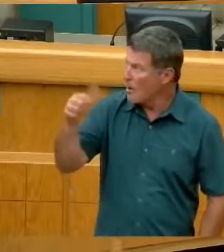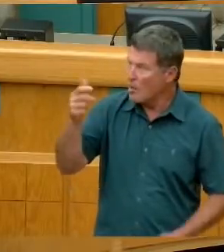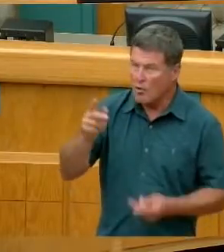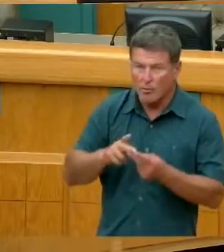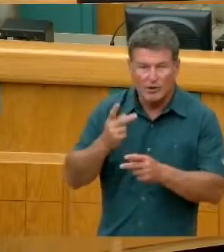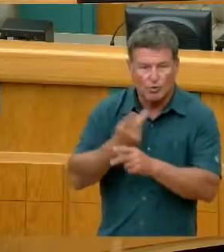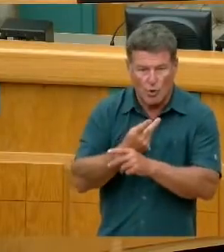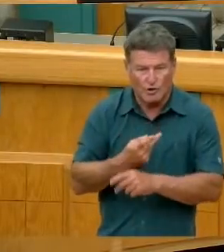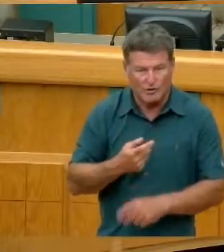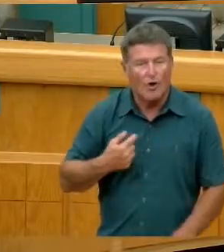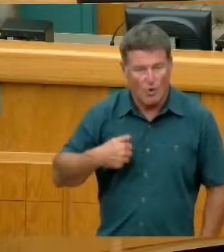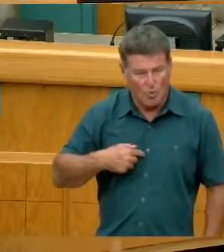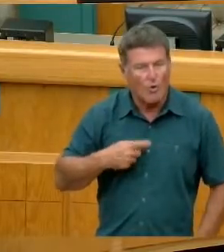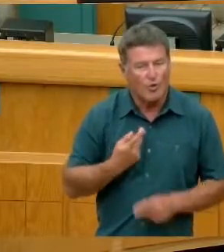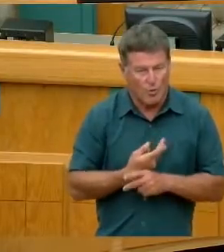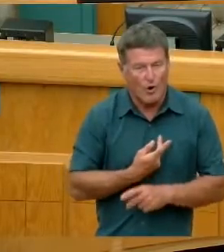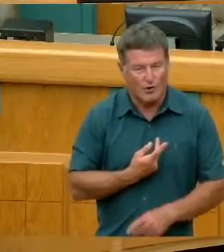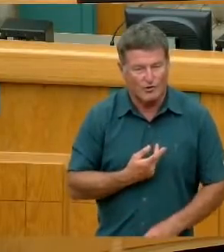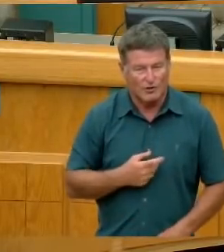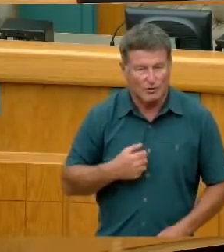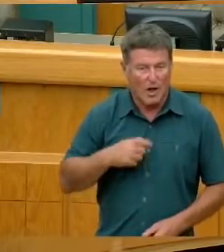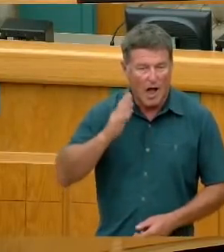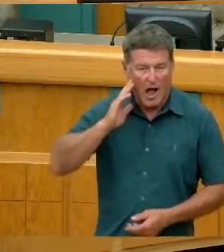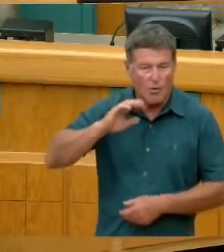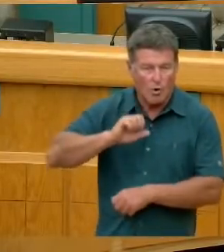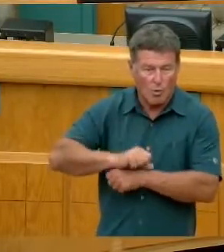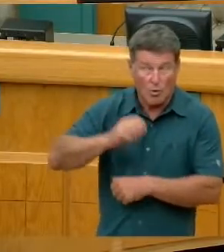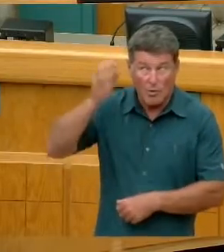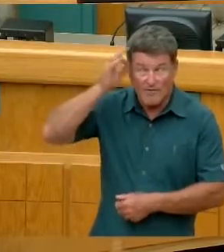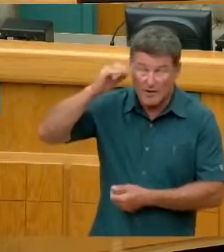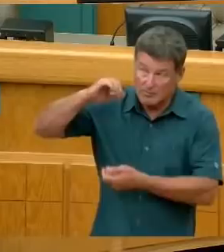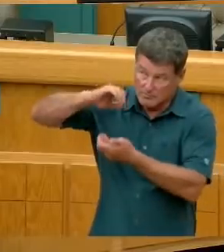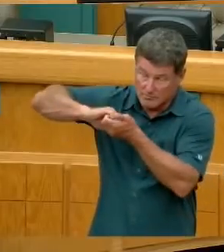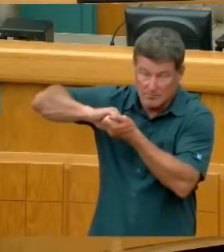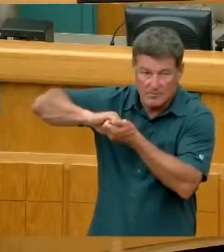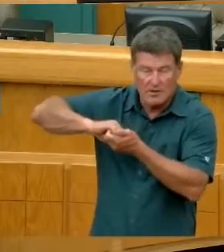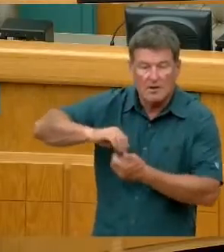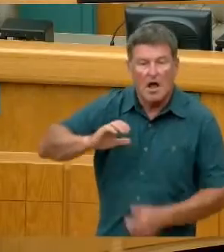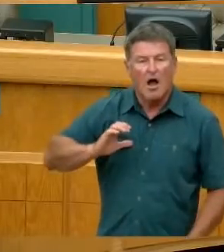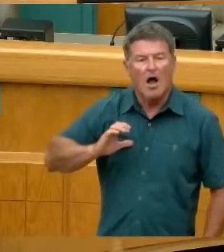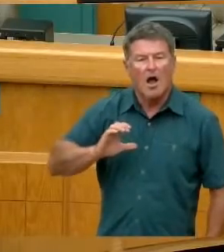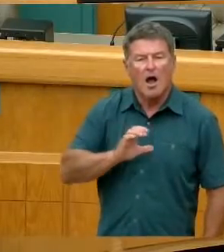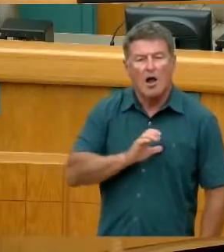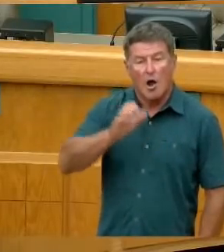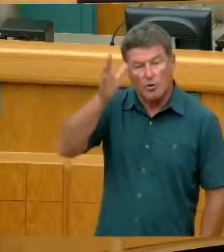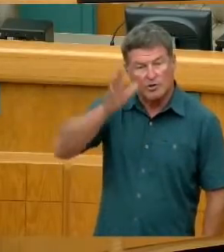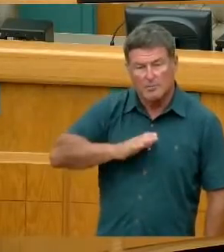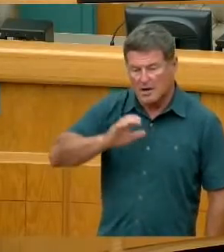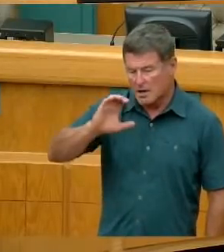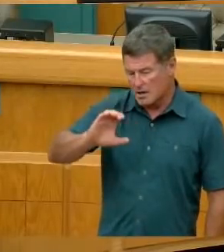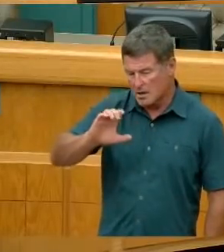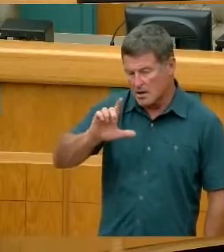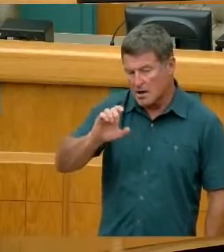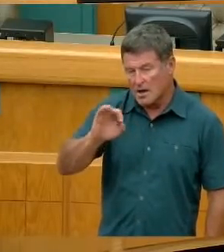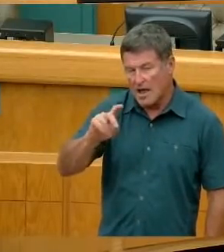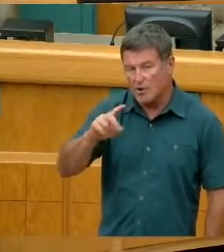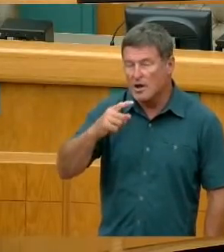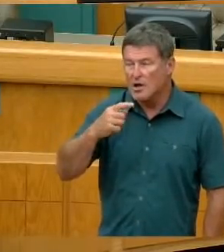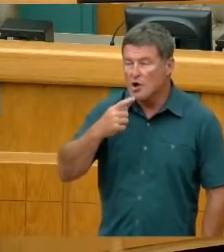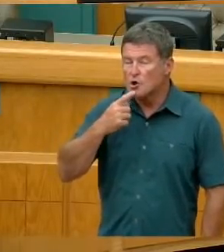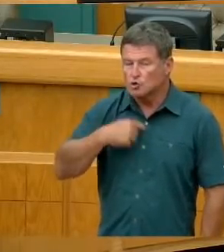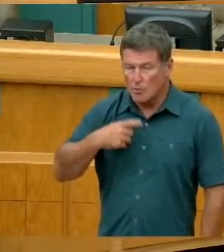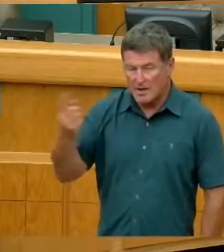it's worse. So I'm going to continue to work with our federal partners. Congressman Cloud advised me he will be here with